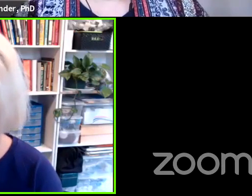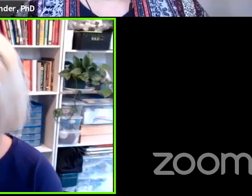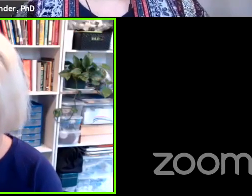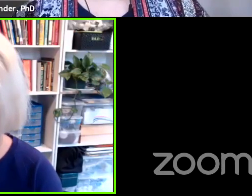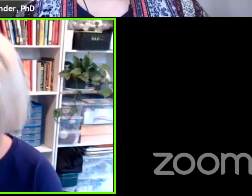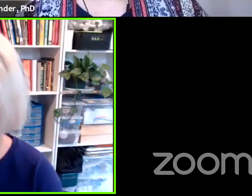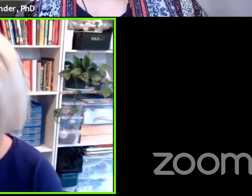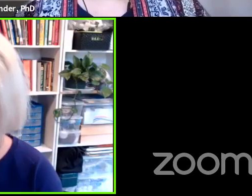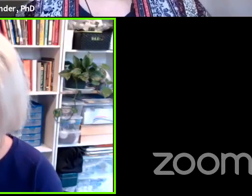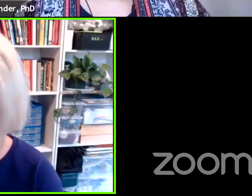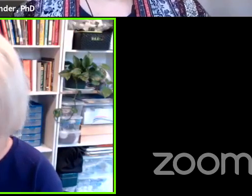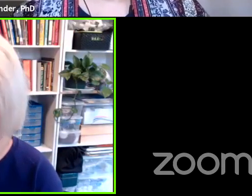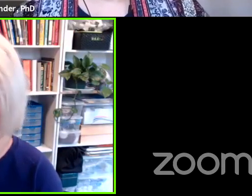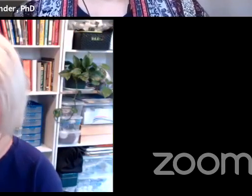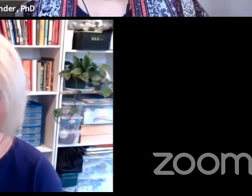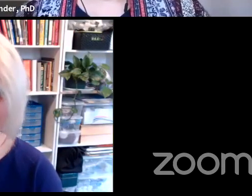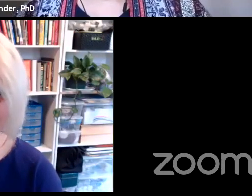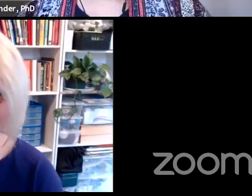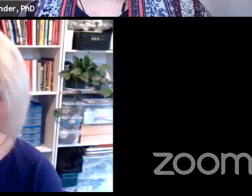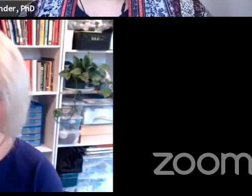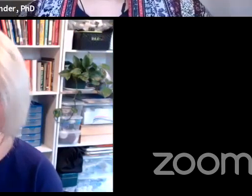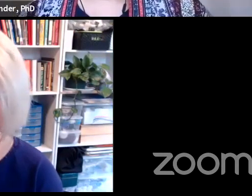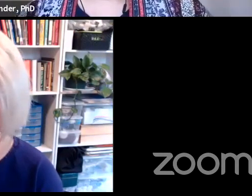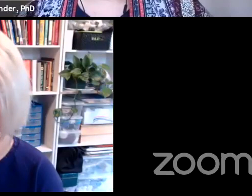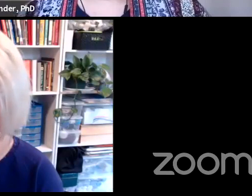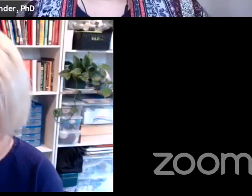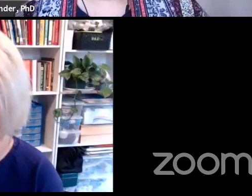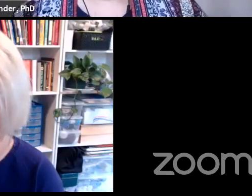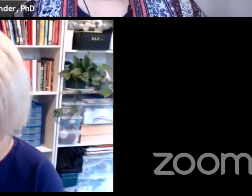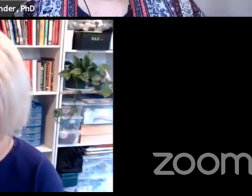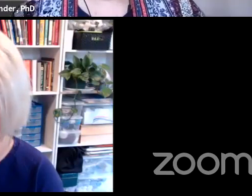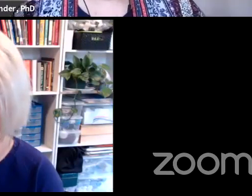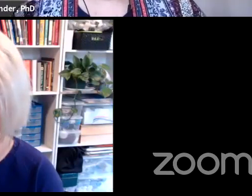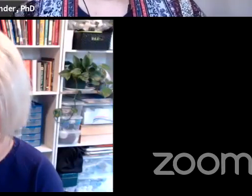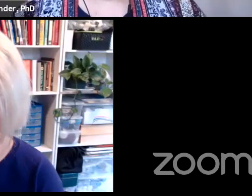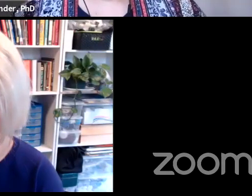So welcome, you two. Thank you. Thank you for having us.